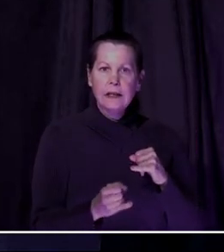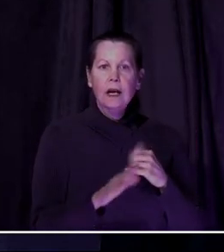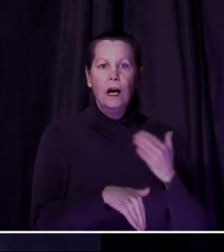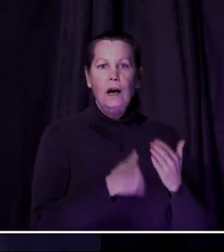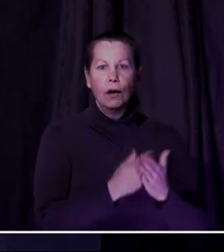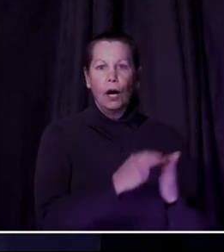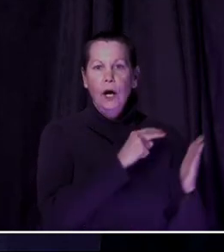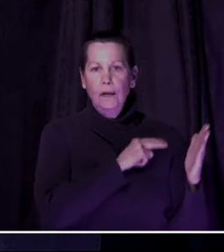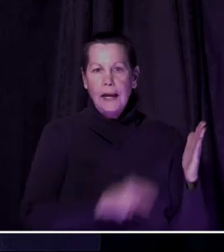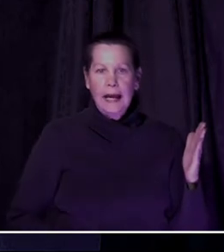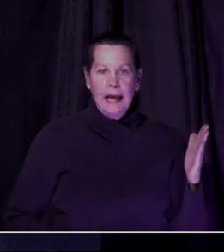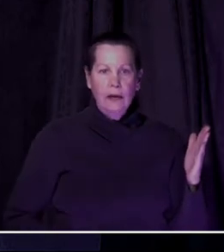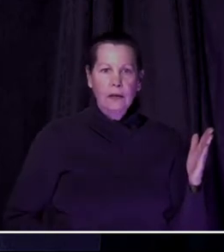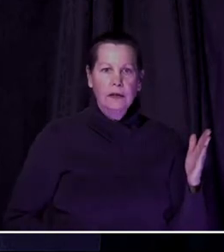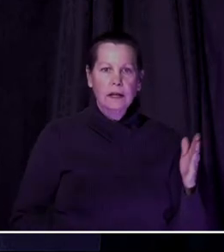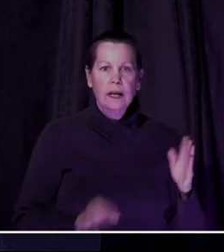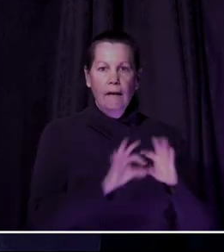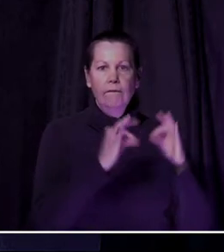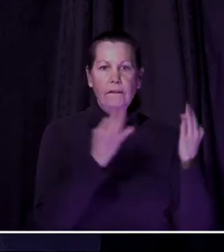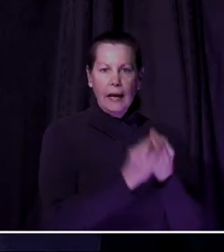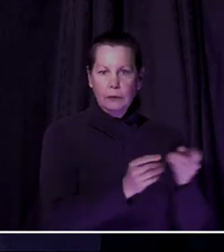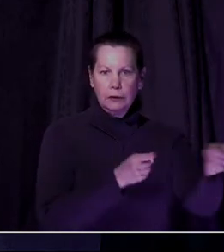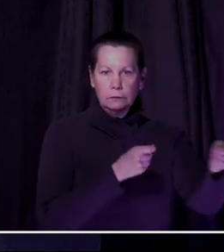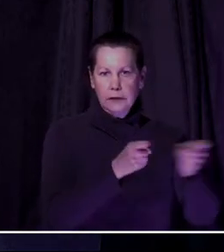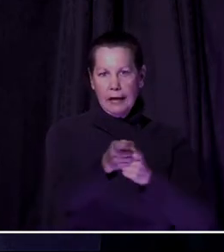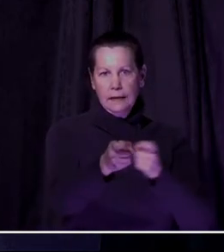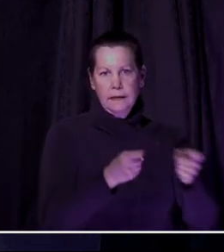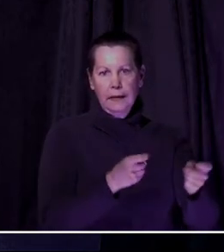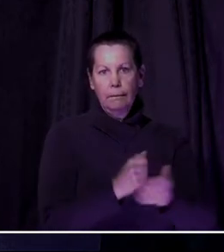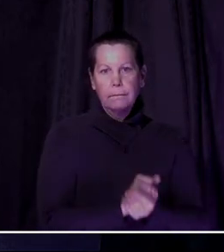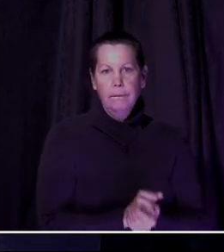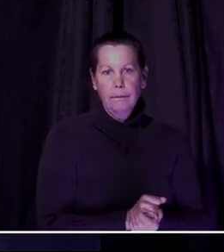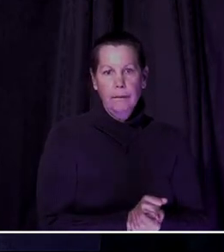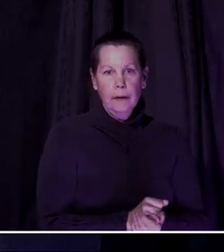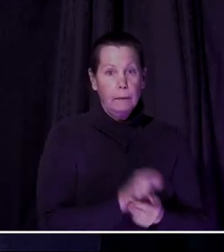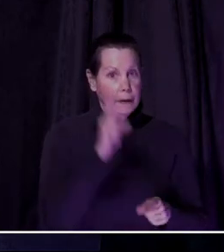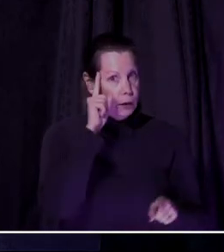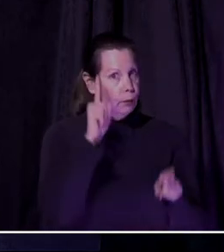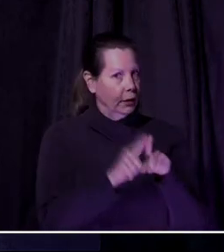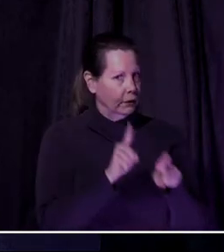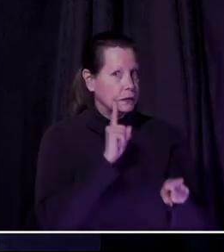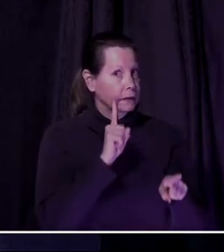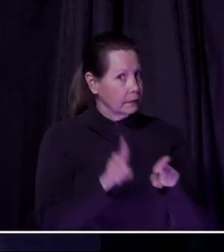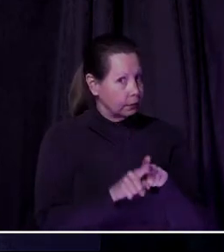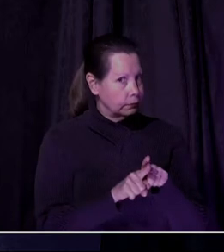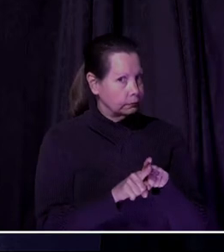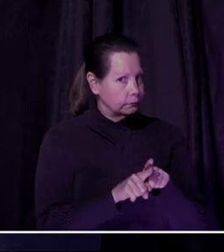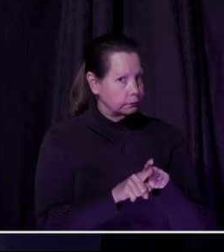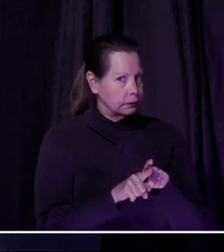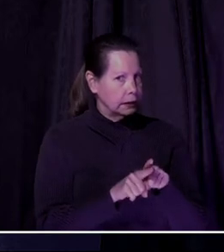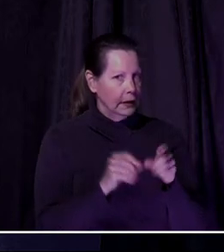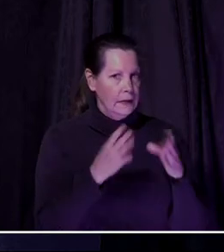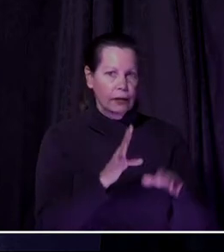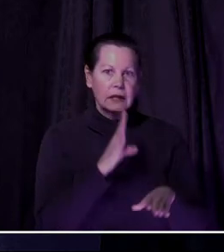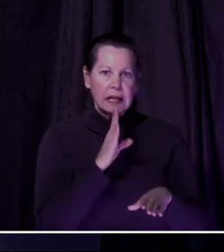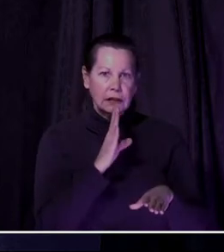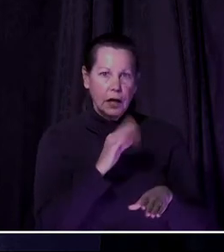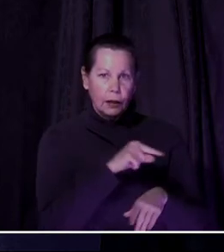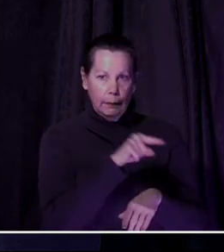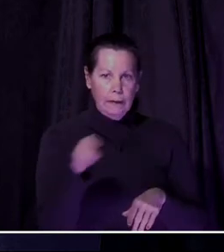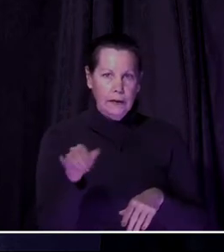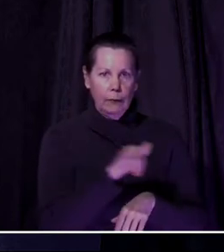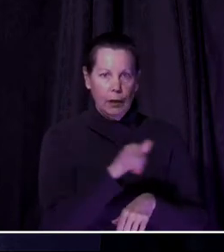Herods dynasty, okay? So, brothers and sisters. And there was a lot of talk about them too,